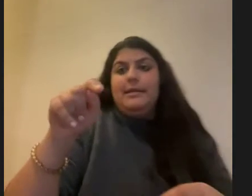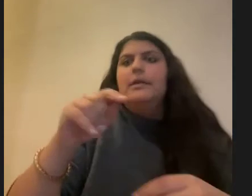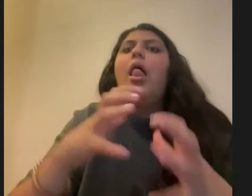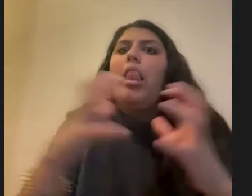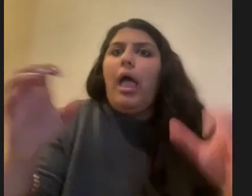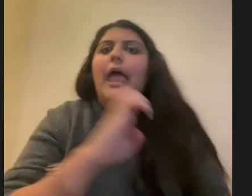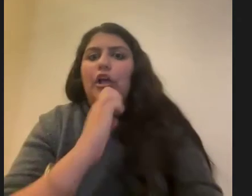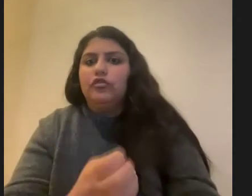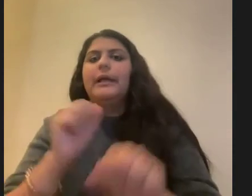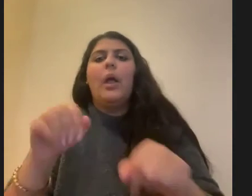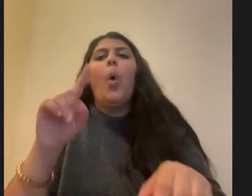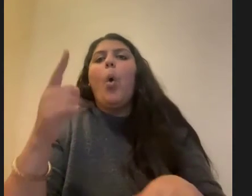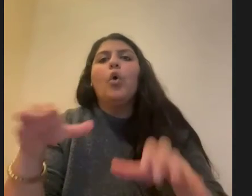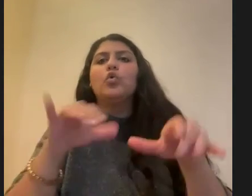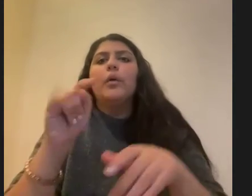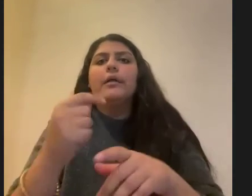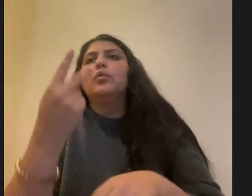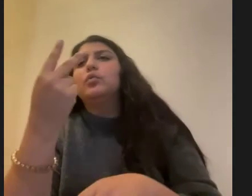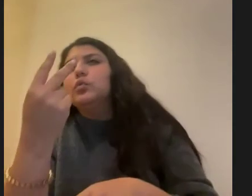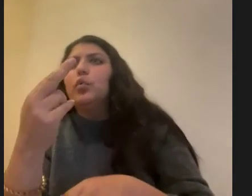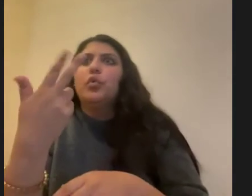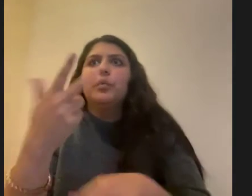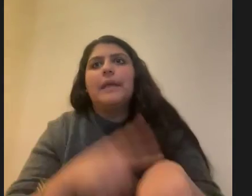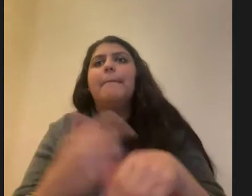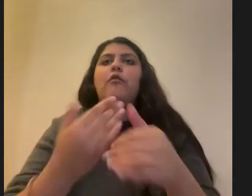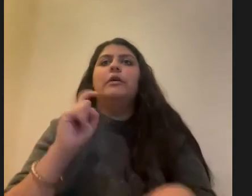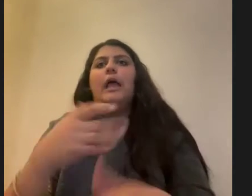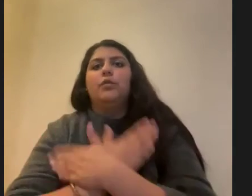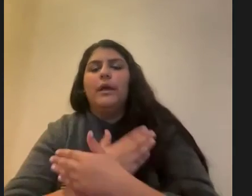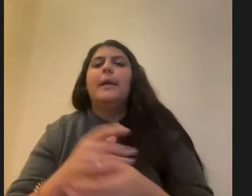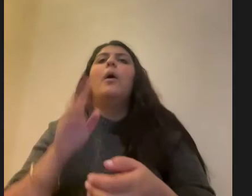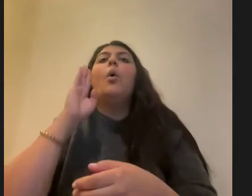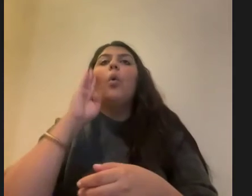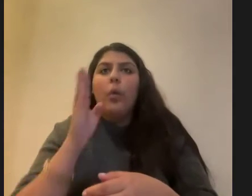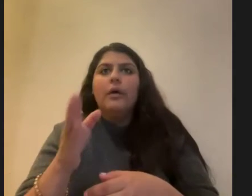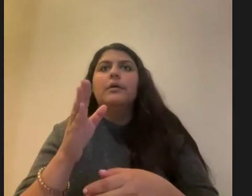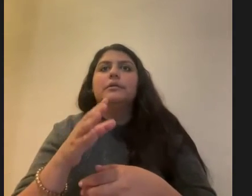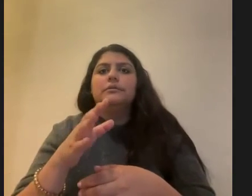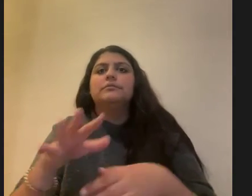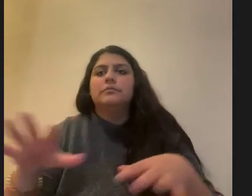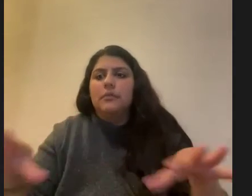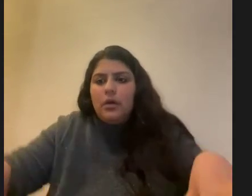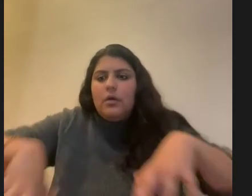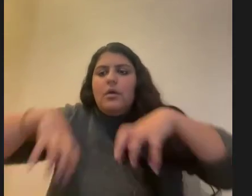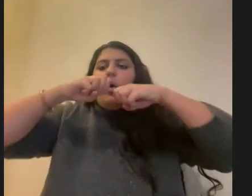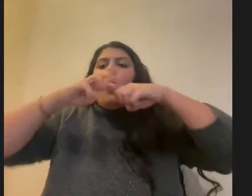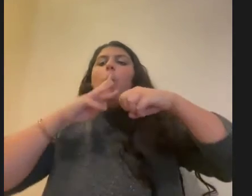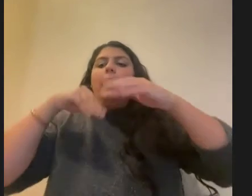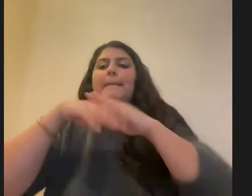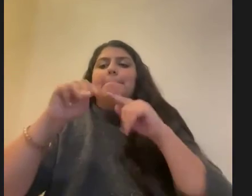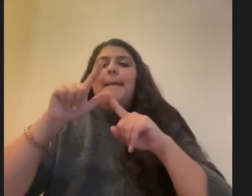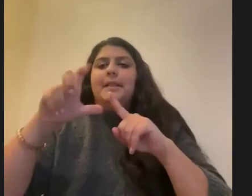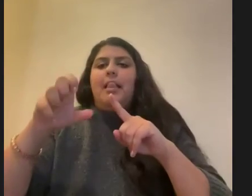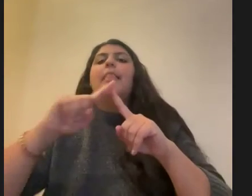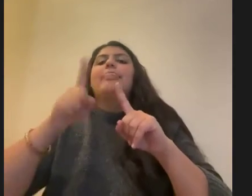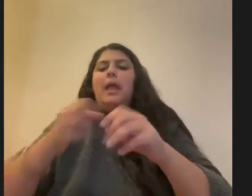do it a few times before they have to rest, they're going to expel a lot. They're going to take in a bunch of water in their mantle and then expel